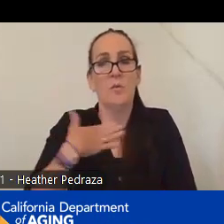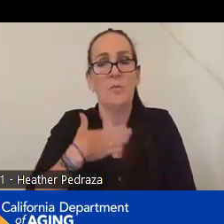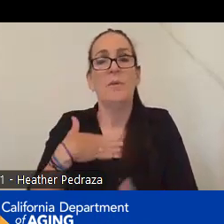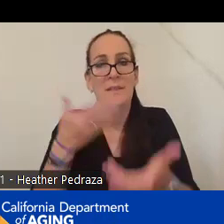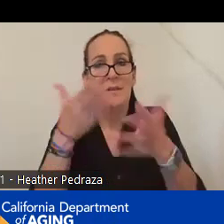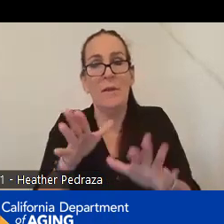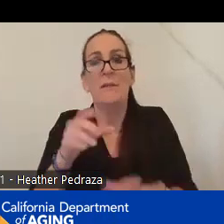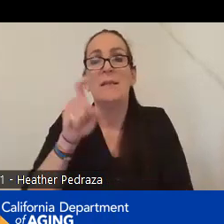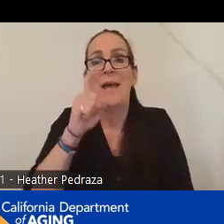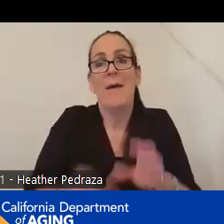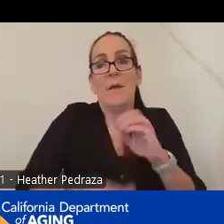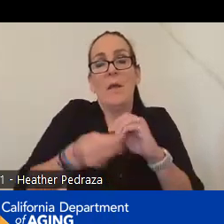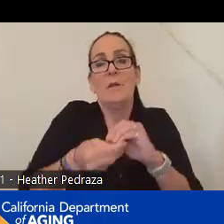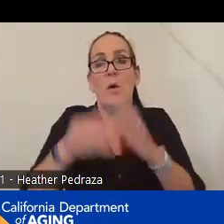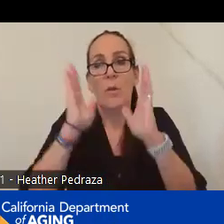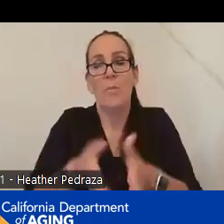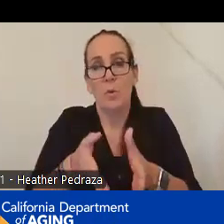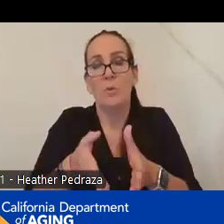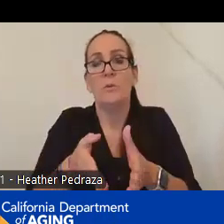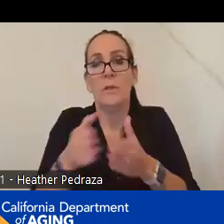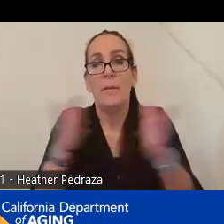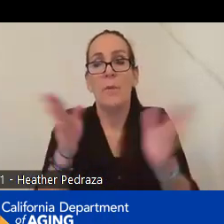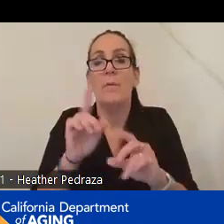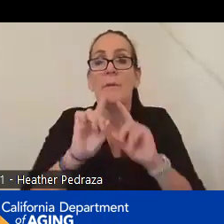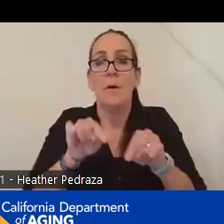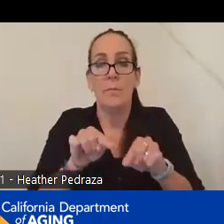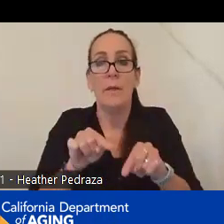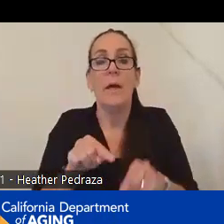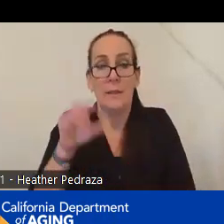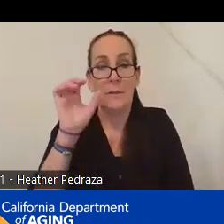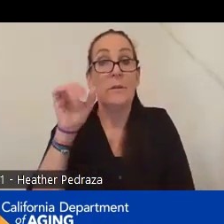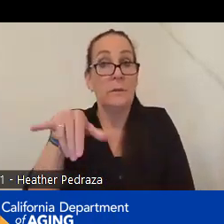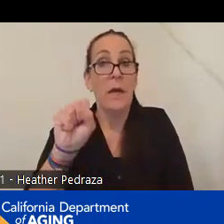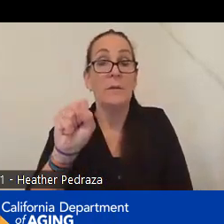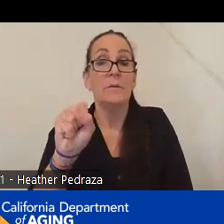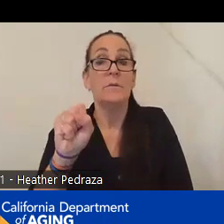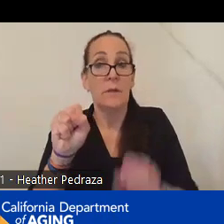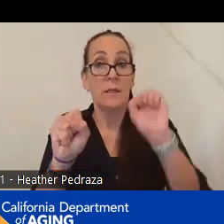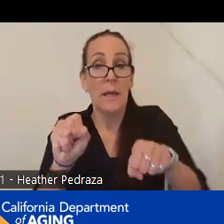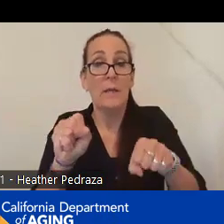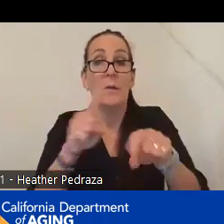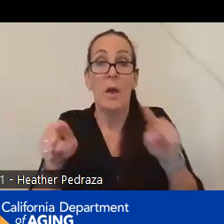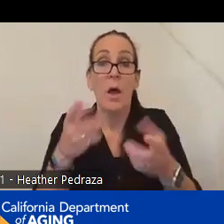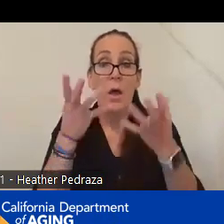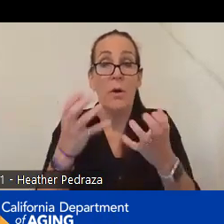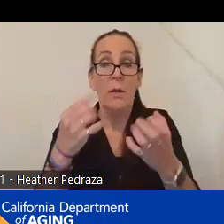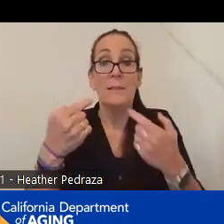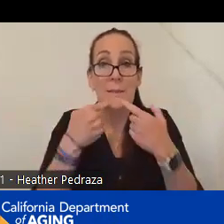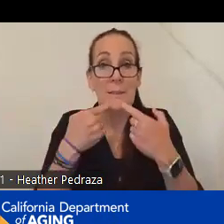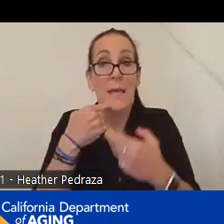additional person who'd like to give a public comment? Yes, I can, but I would like to say what I need to say here.